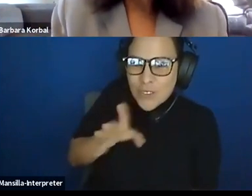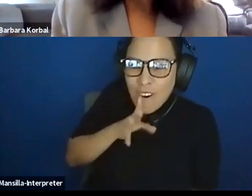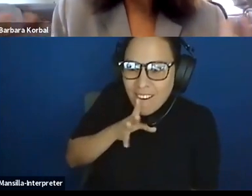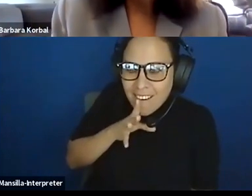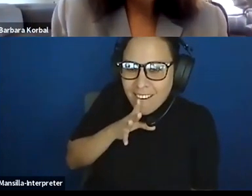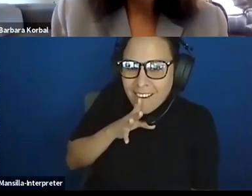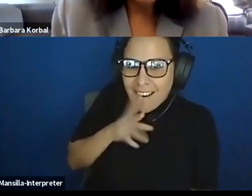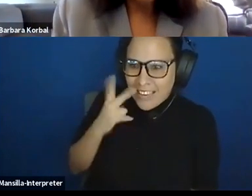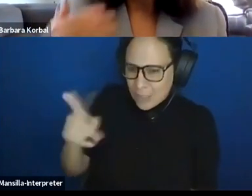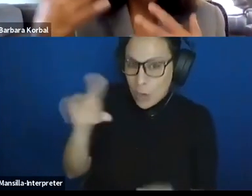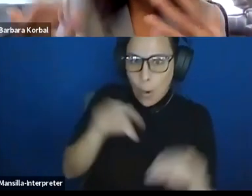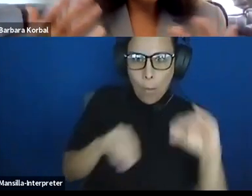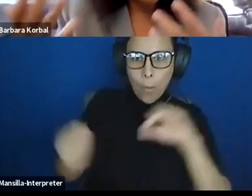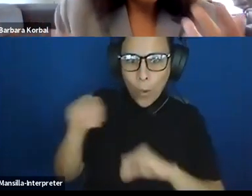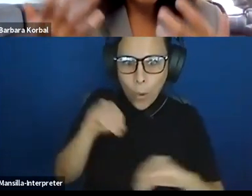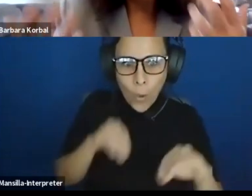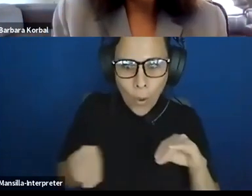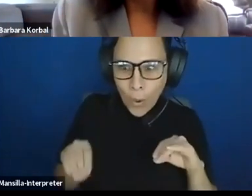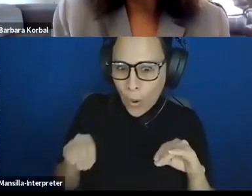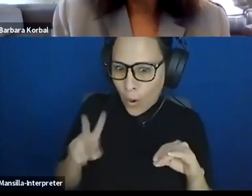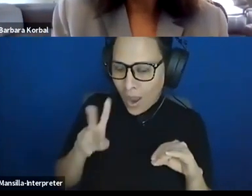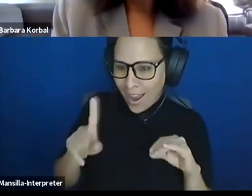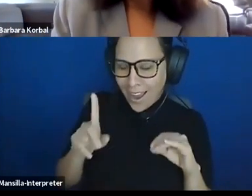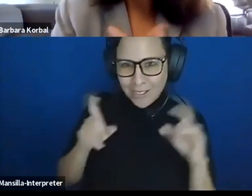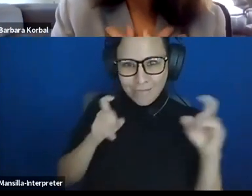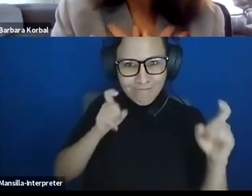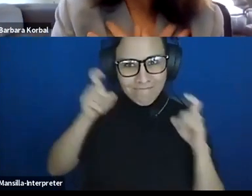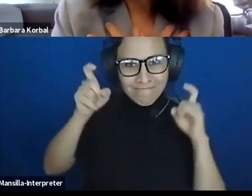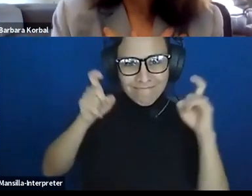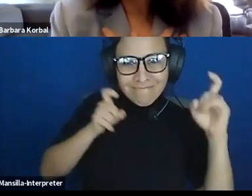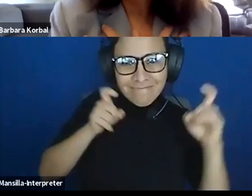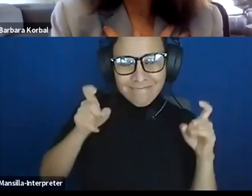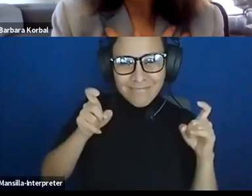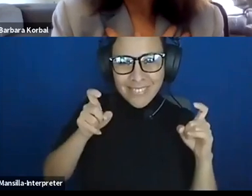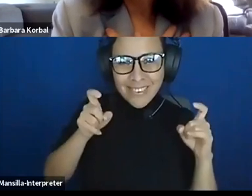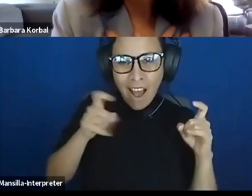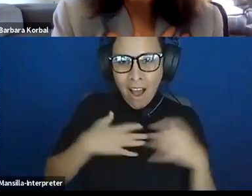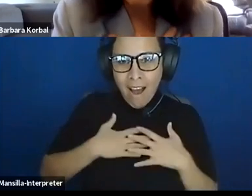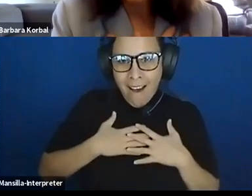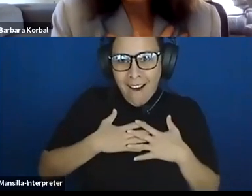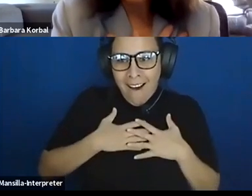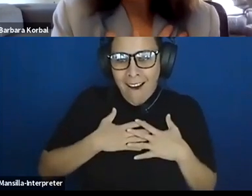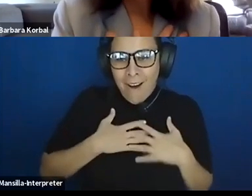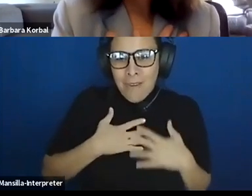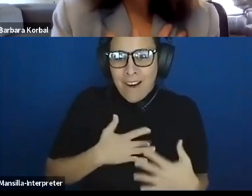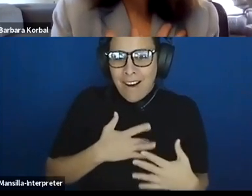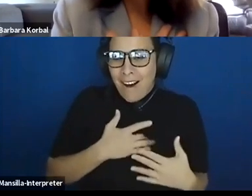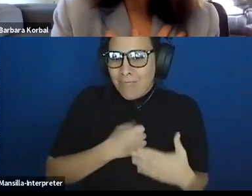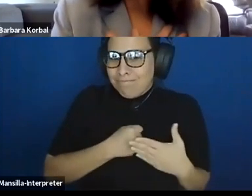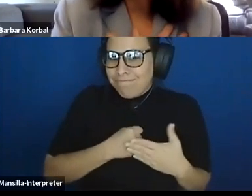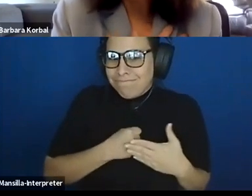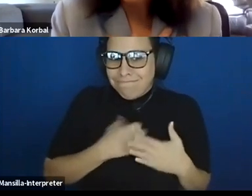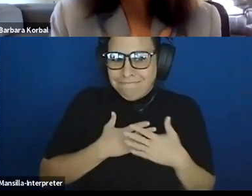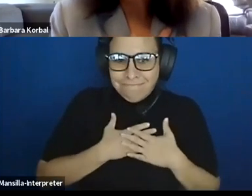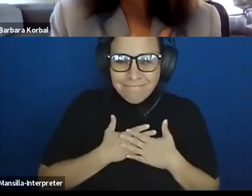see you move and your animated person, that just makes me like my heart, like it